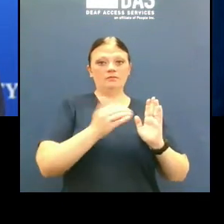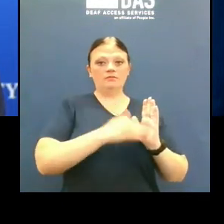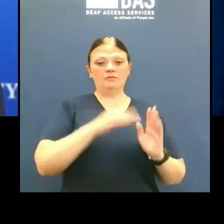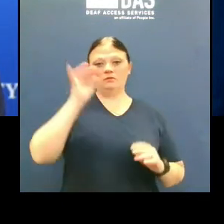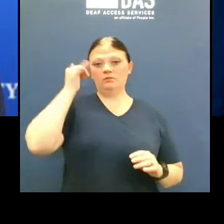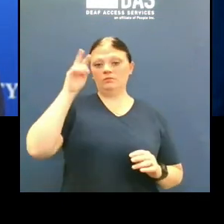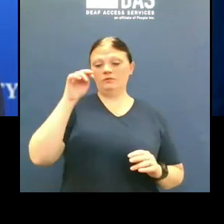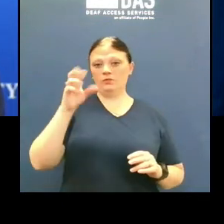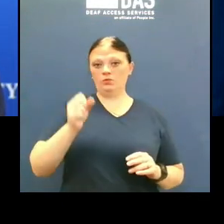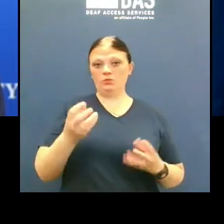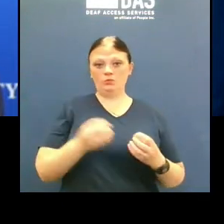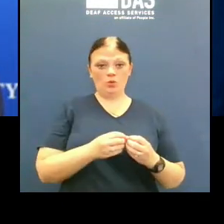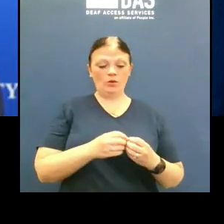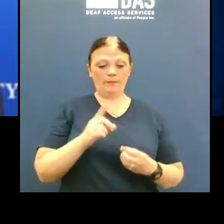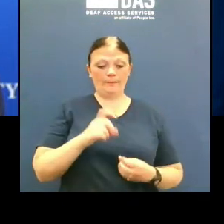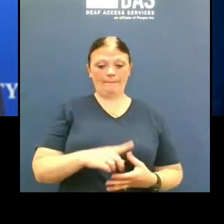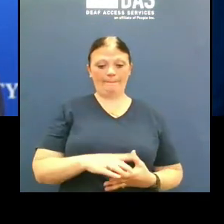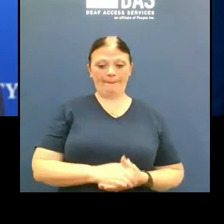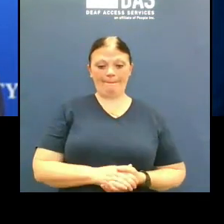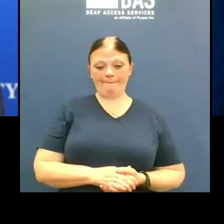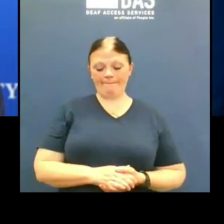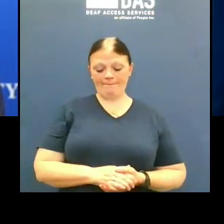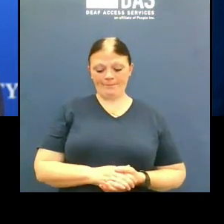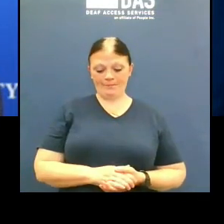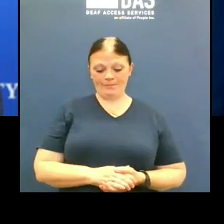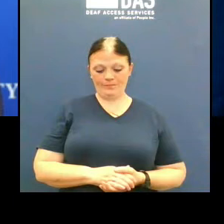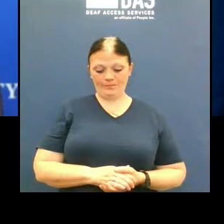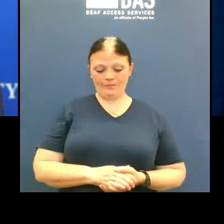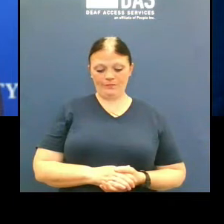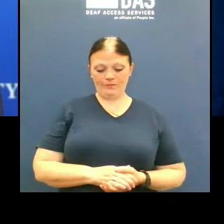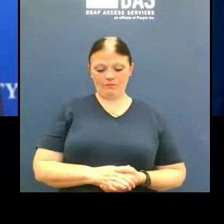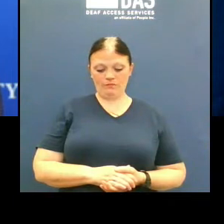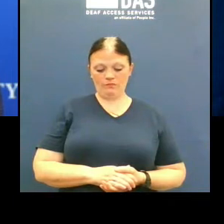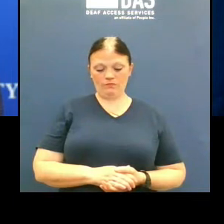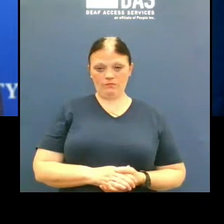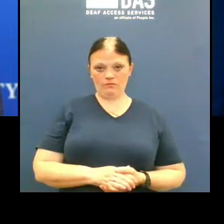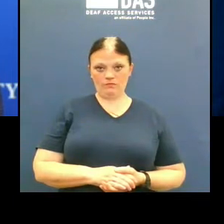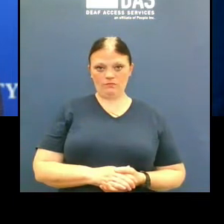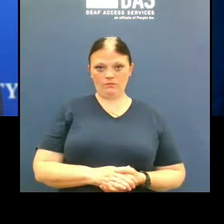Buffalo News, do you have any other additional questions? Aaron and Sandy?